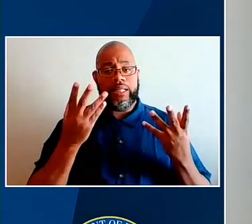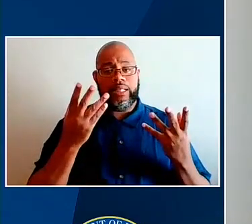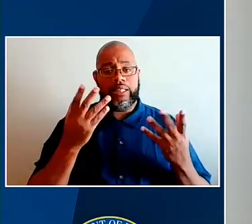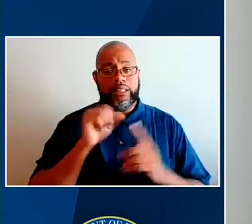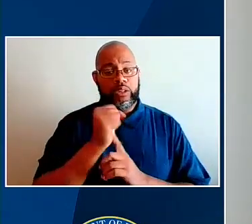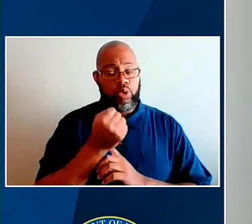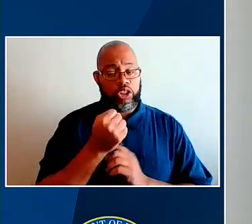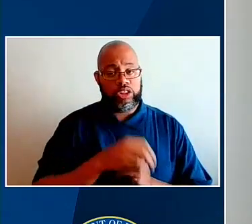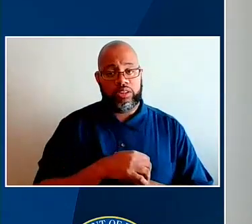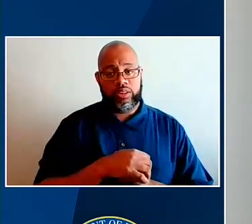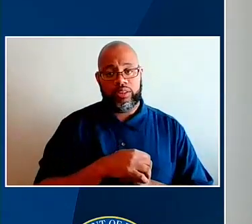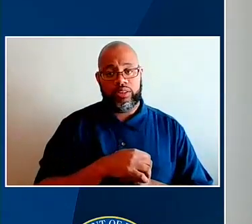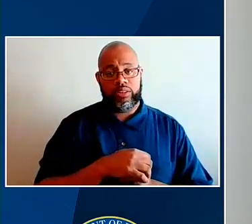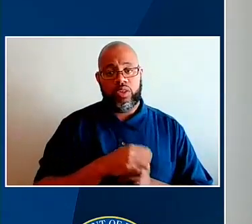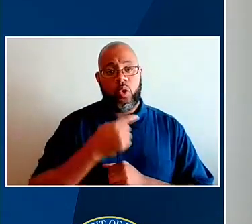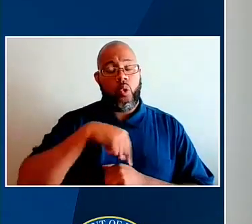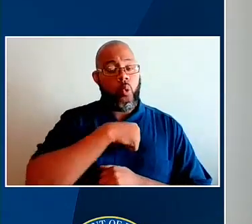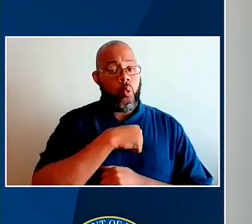instances,